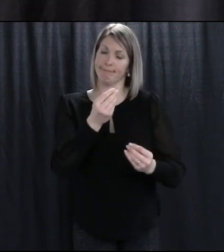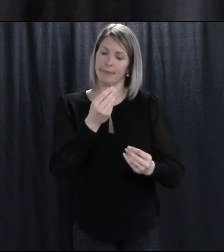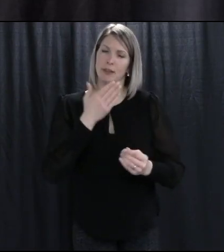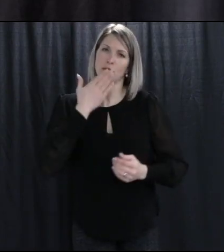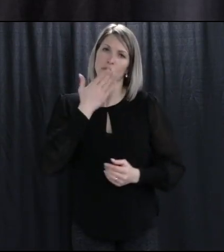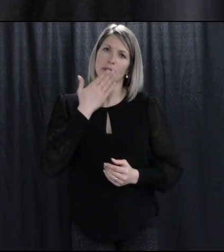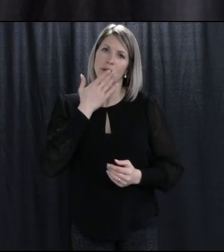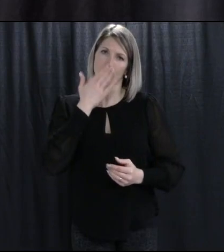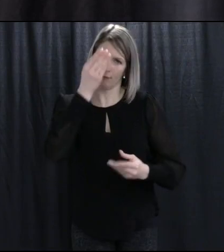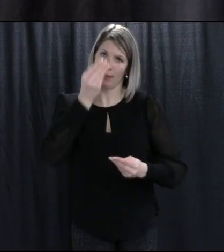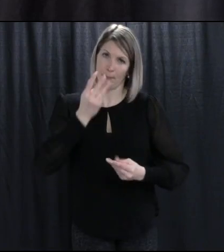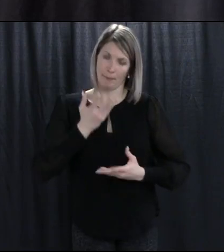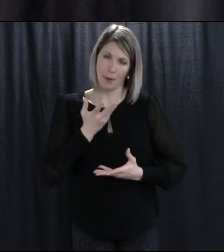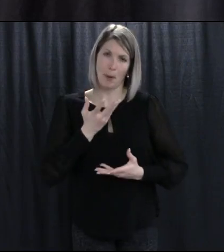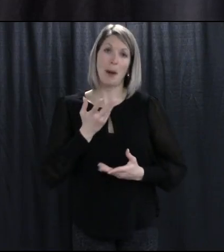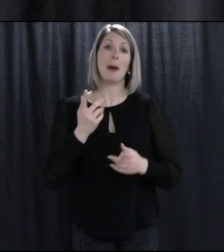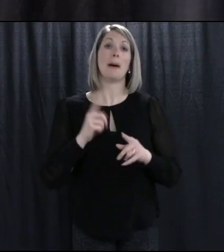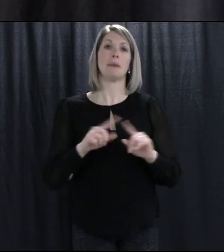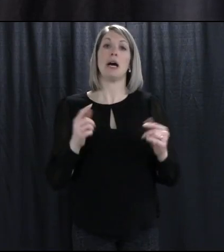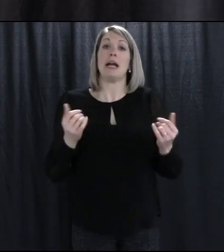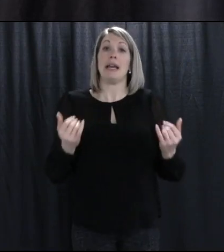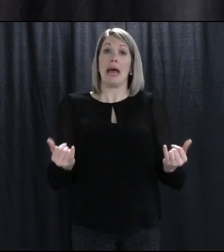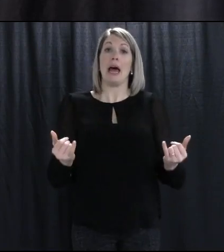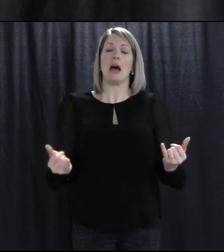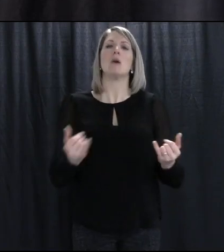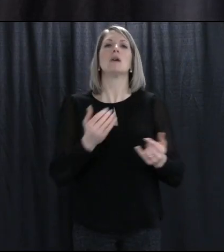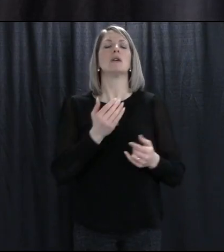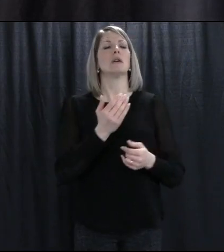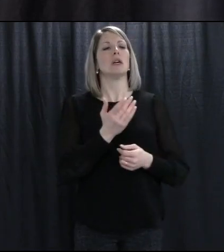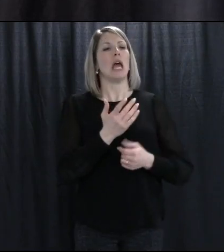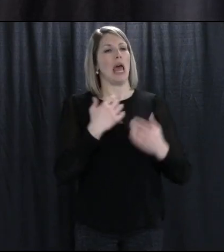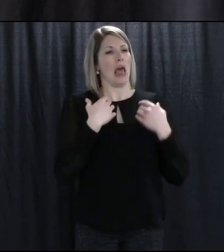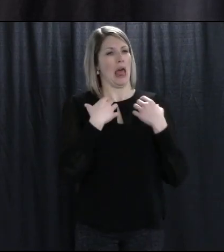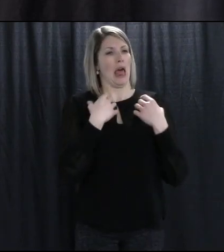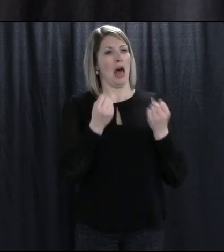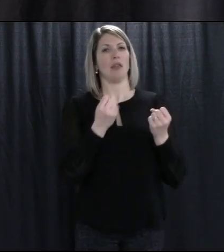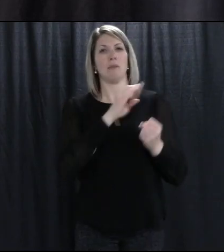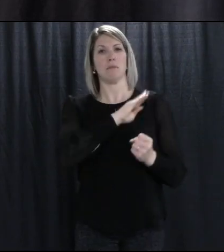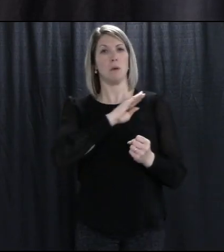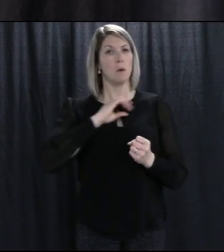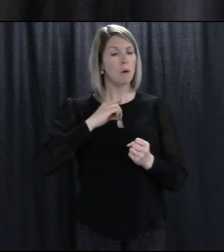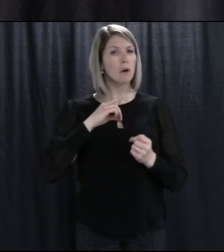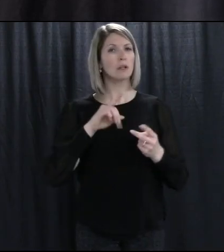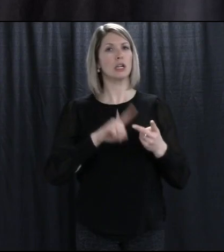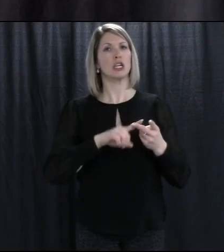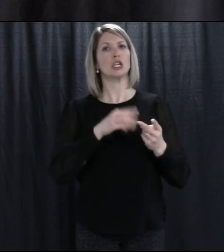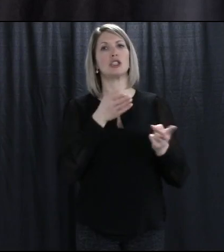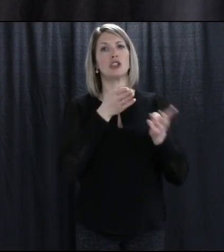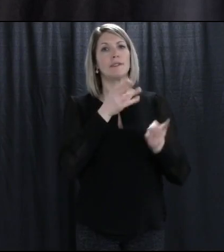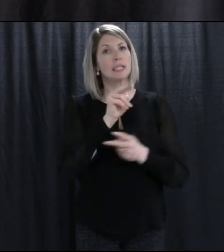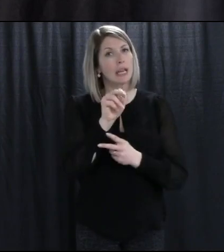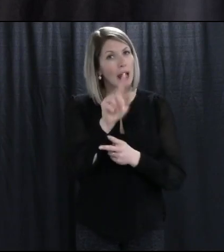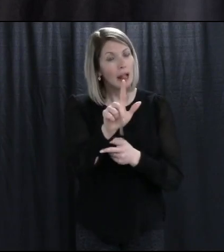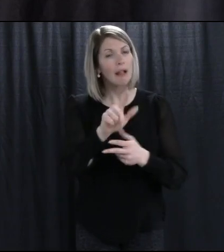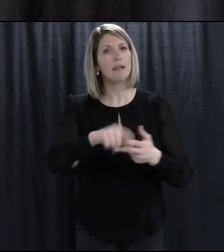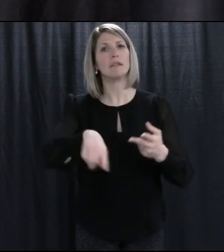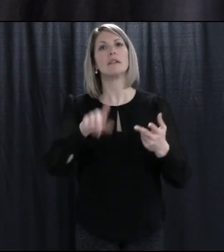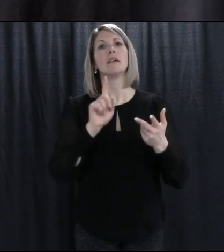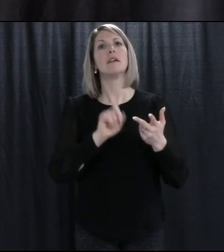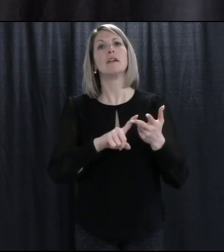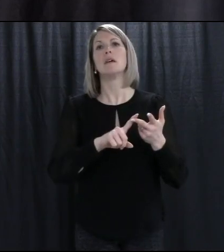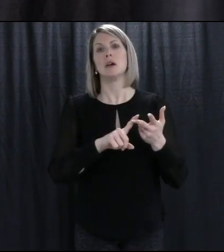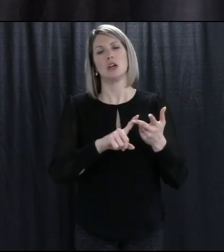a separate mechanism. It involves other agencies rather than health. It involves Service NL, and we've reached out to them. It